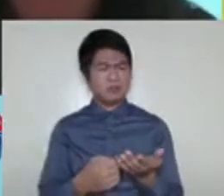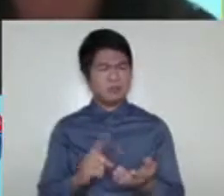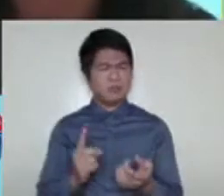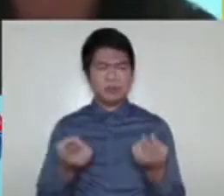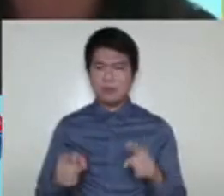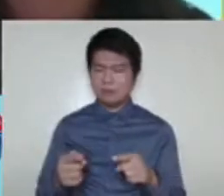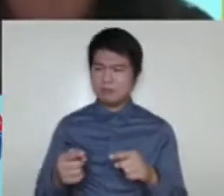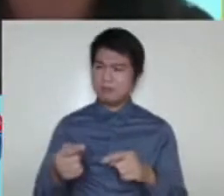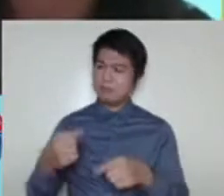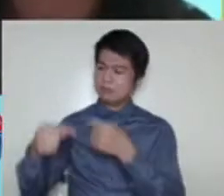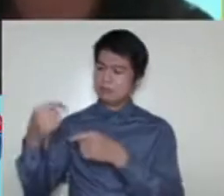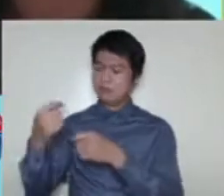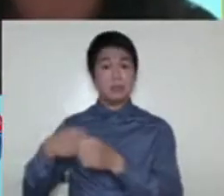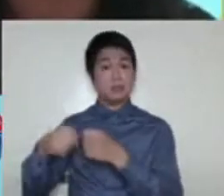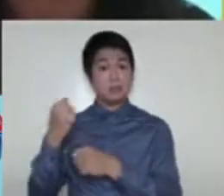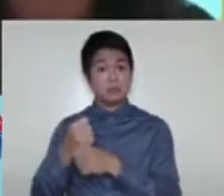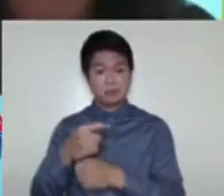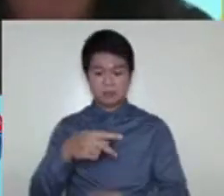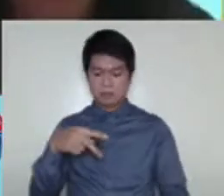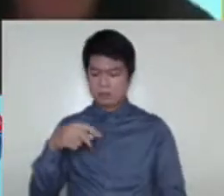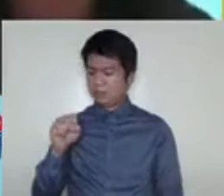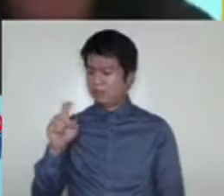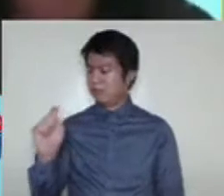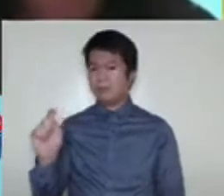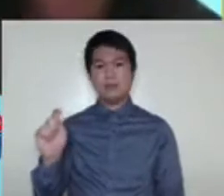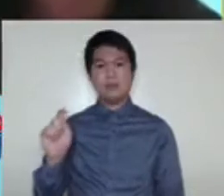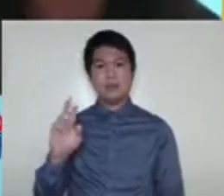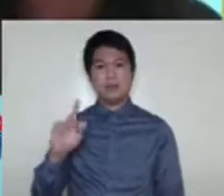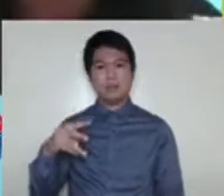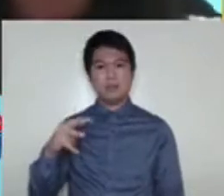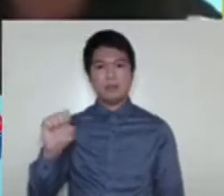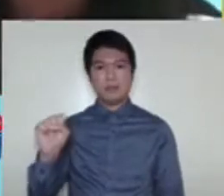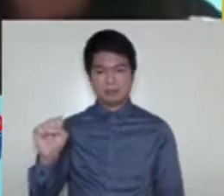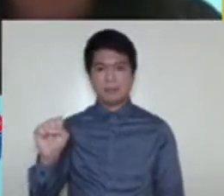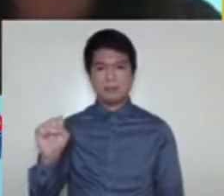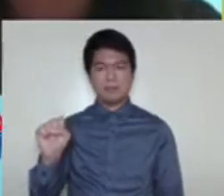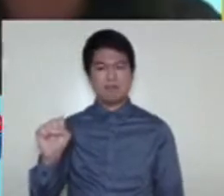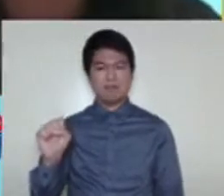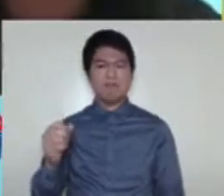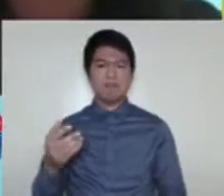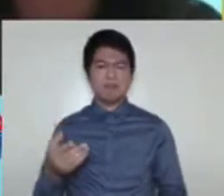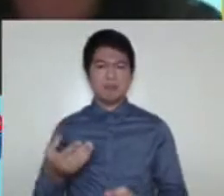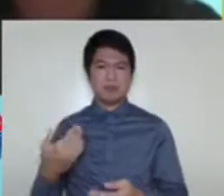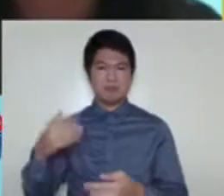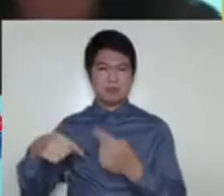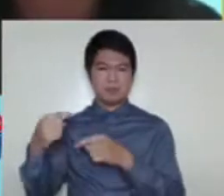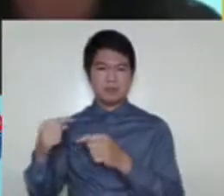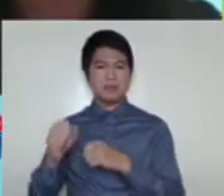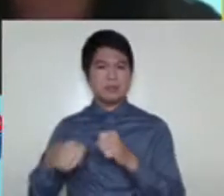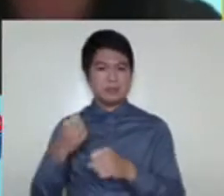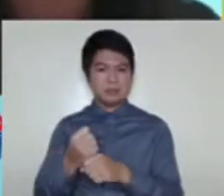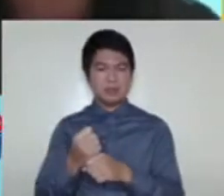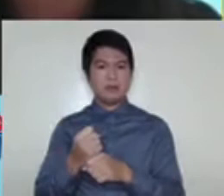we call the PPST-based RPMS throughout the years. Specifically, she was able to give you an overview